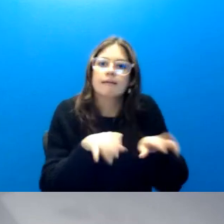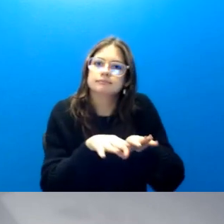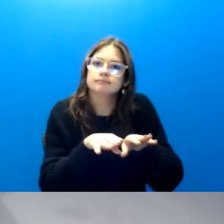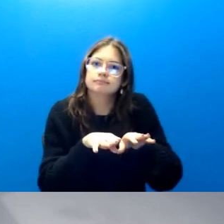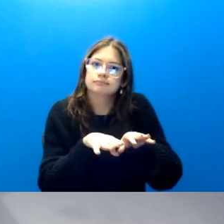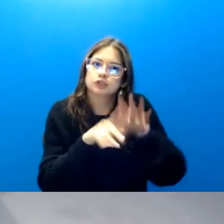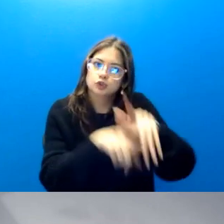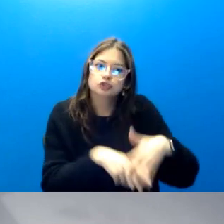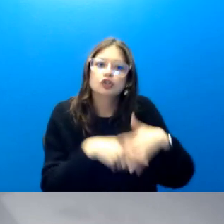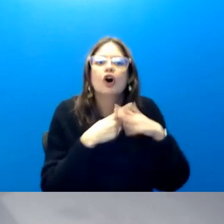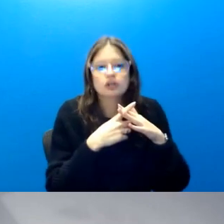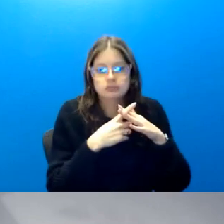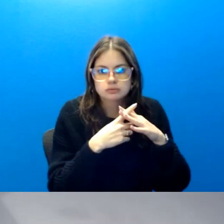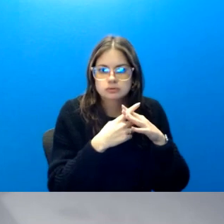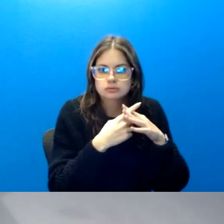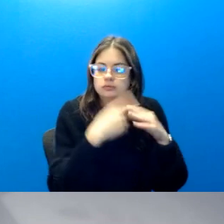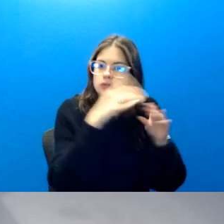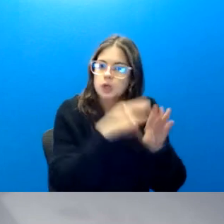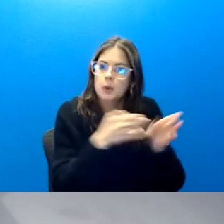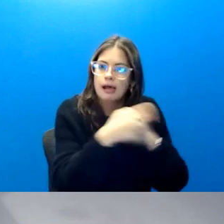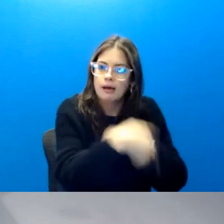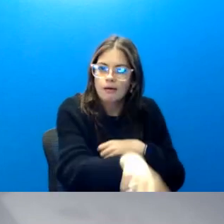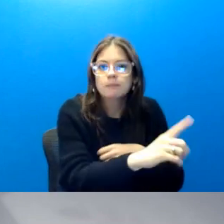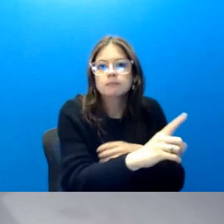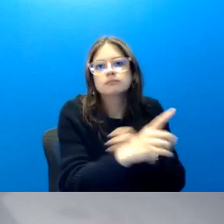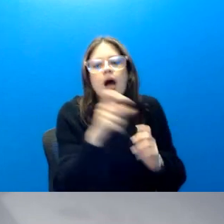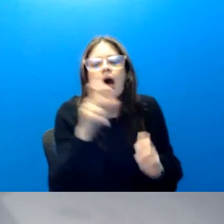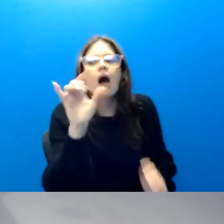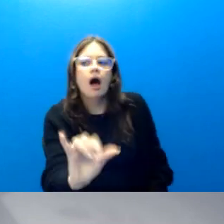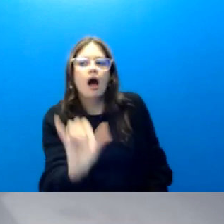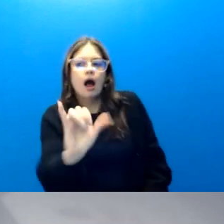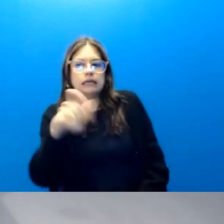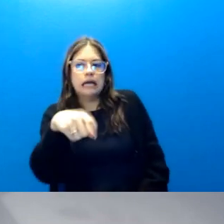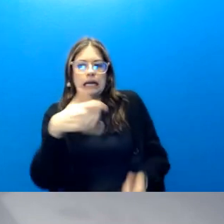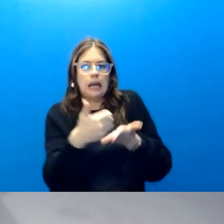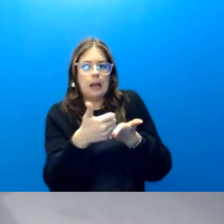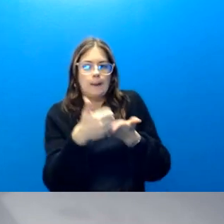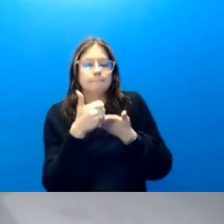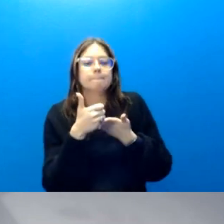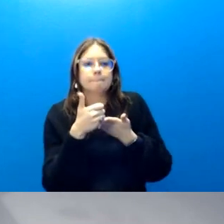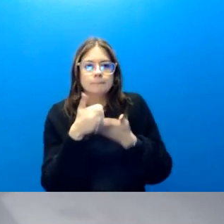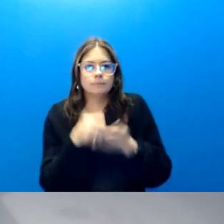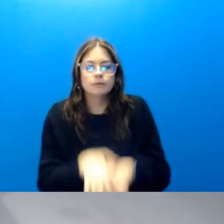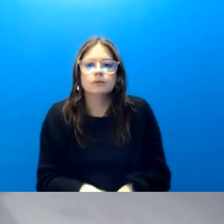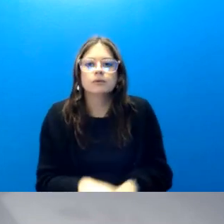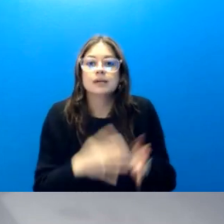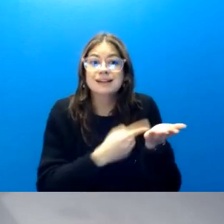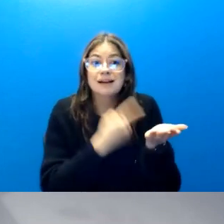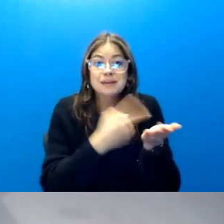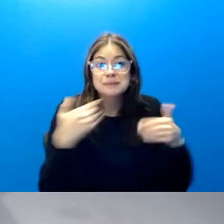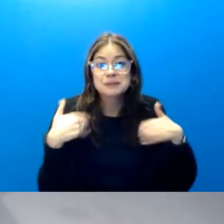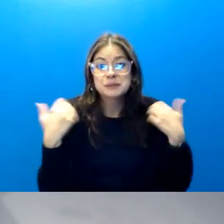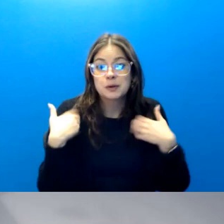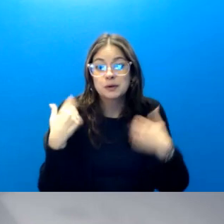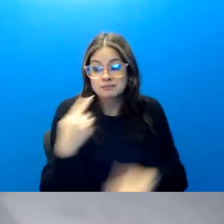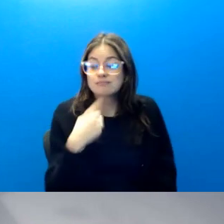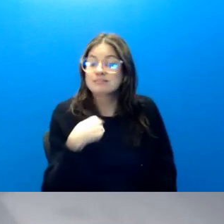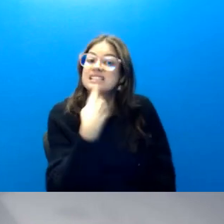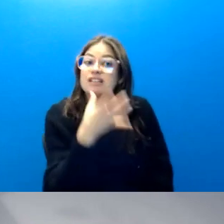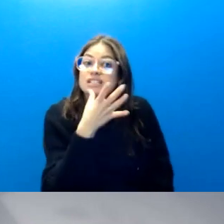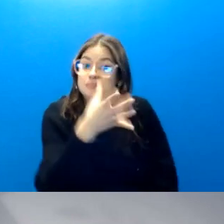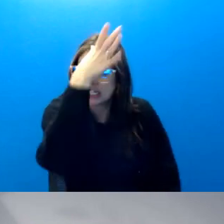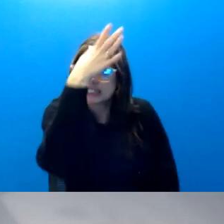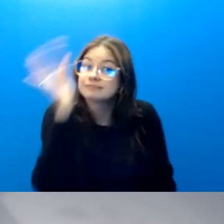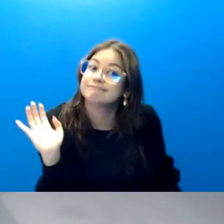door to allow them to also see that there's a need for them to get some help. And there have been times where even the youth confronts the parent about